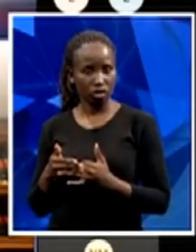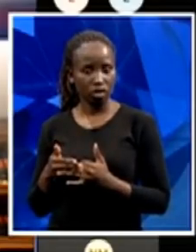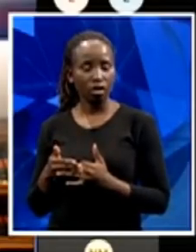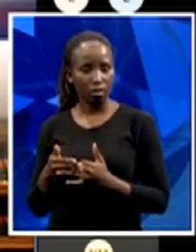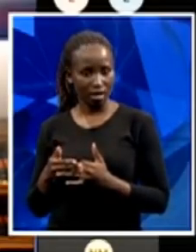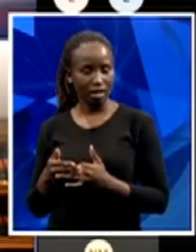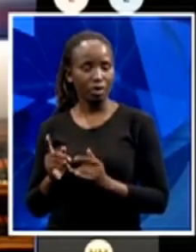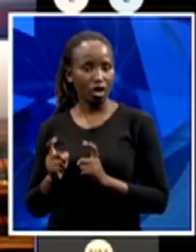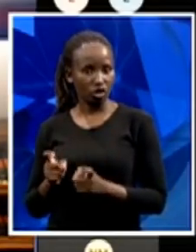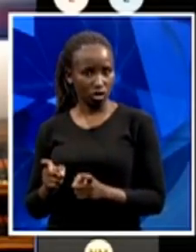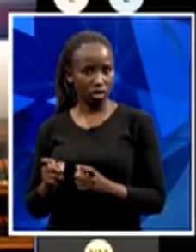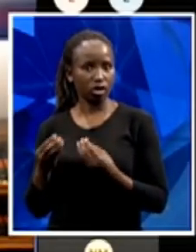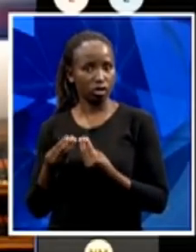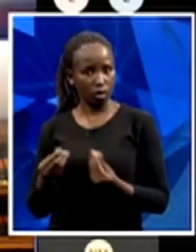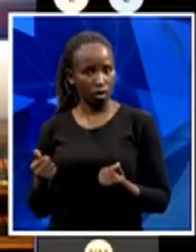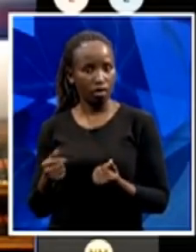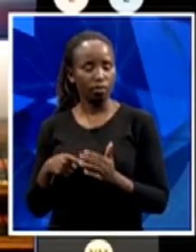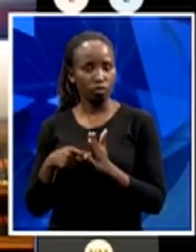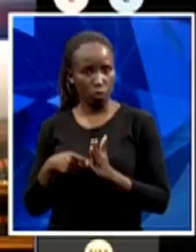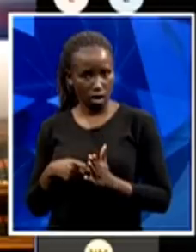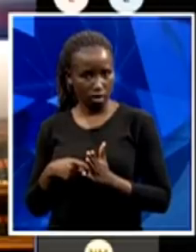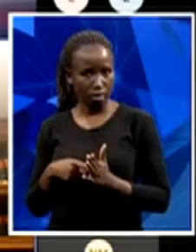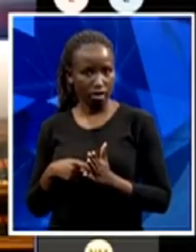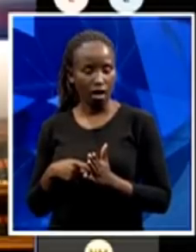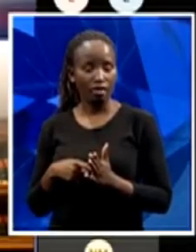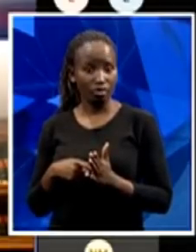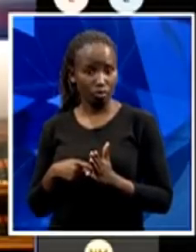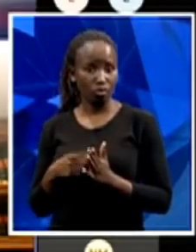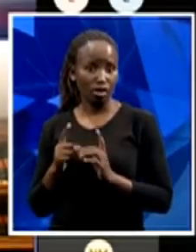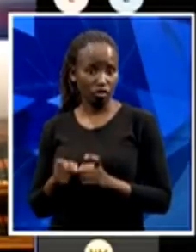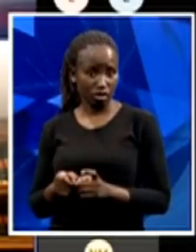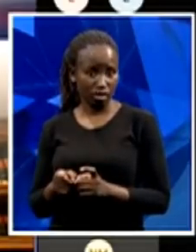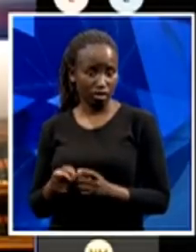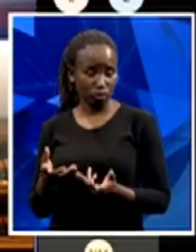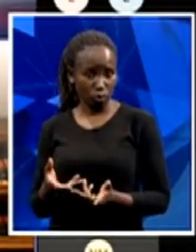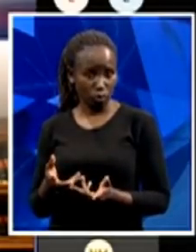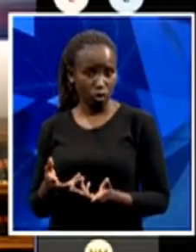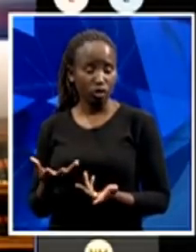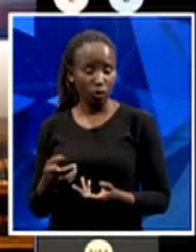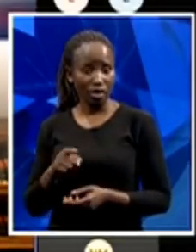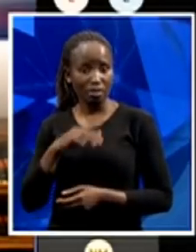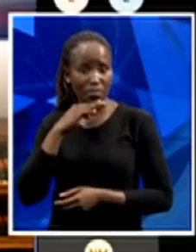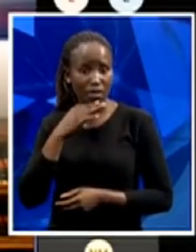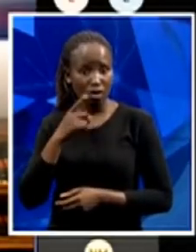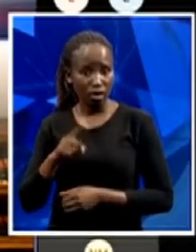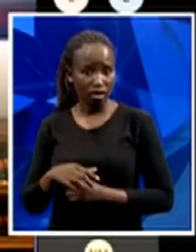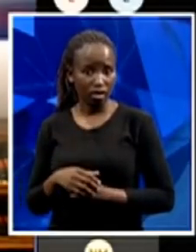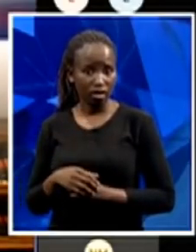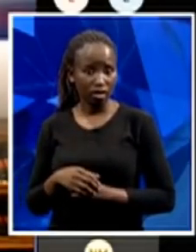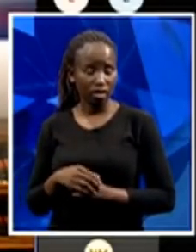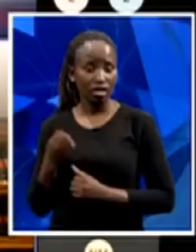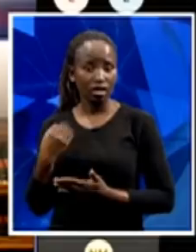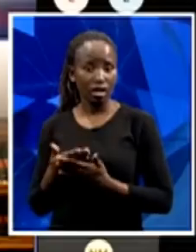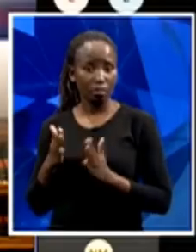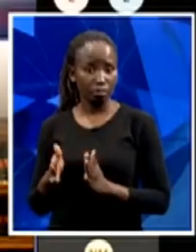requirements of urgency. And that would simply put mean that the applicants must demonstrate that they approach the